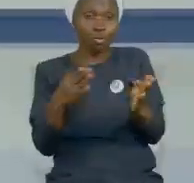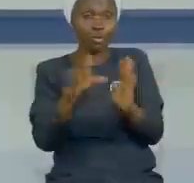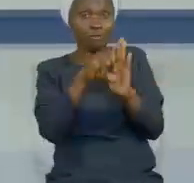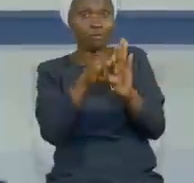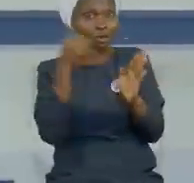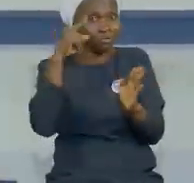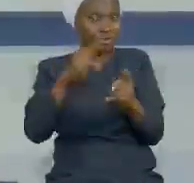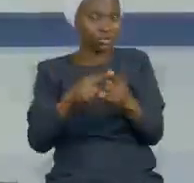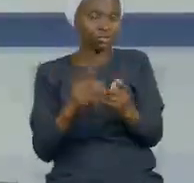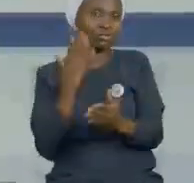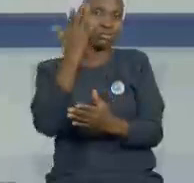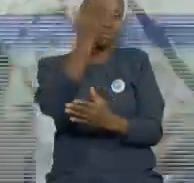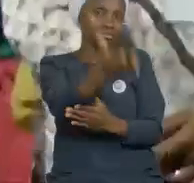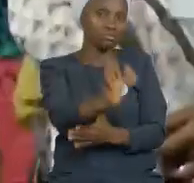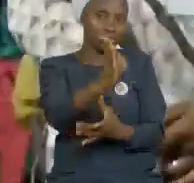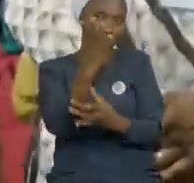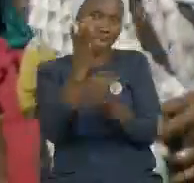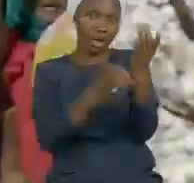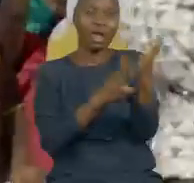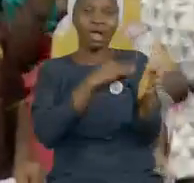hand and it is done.